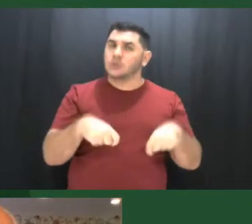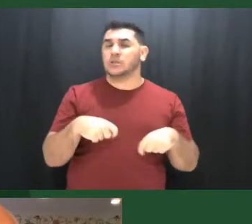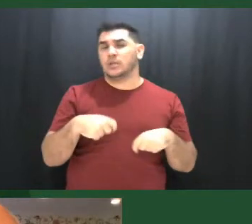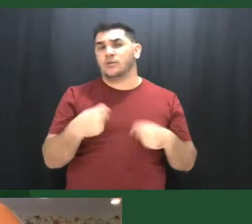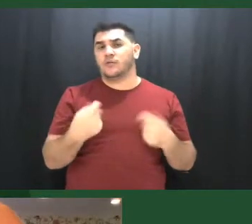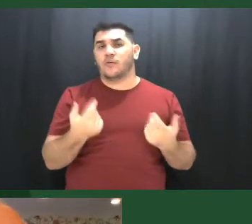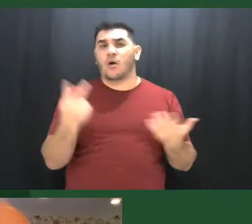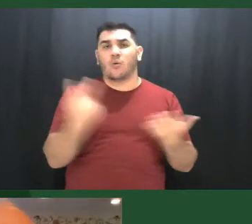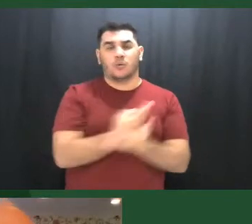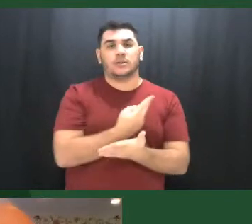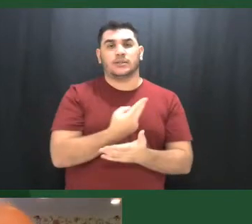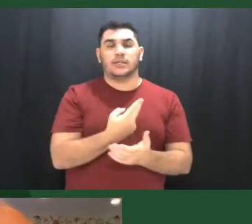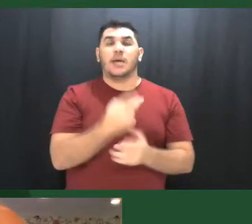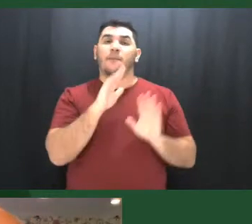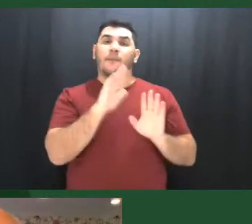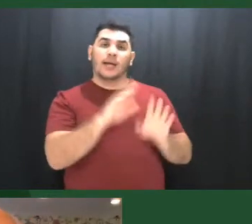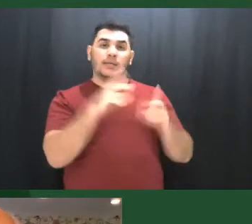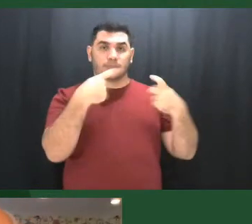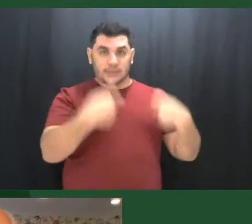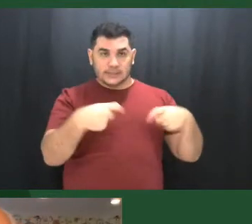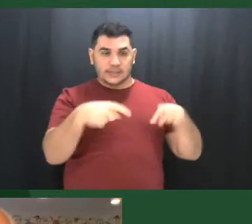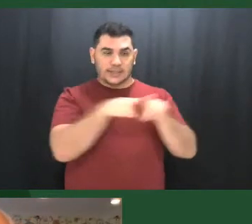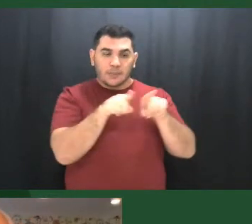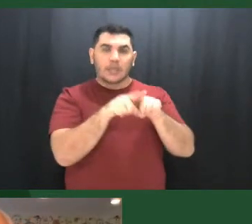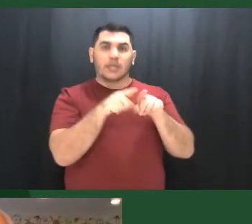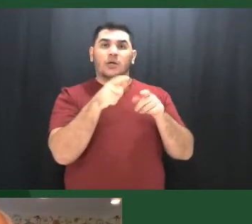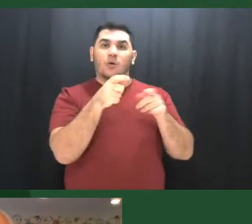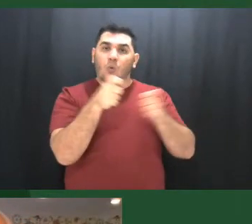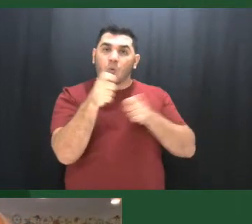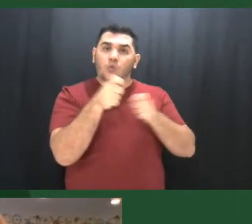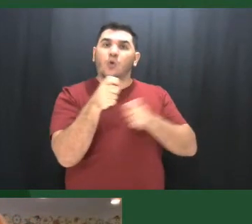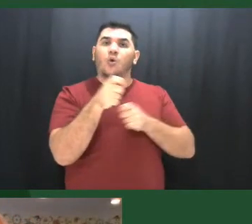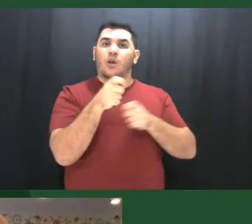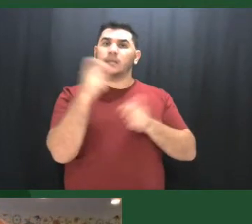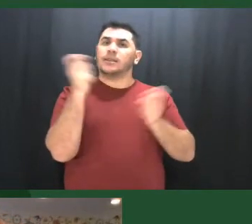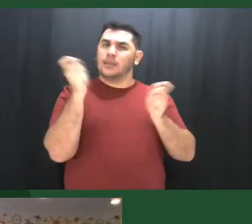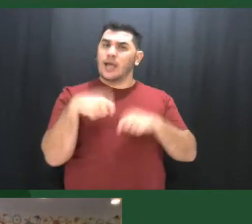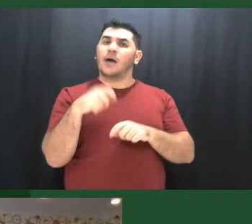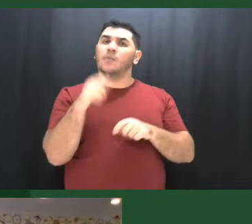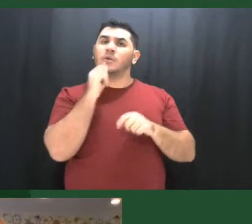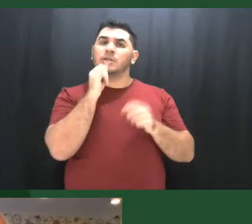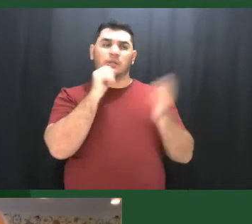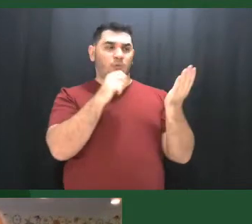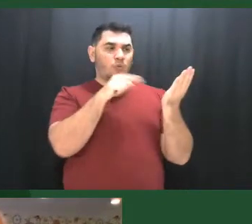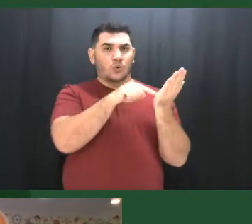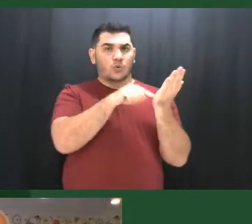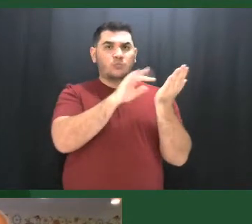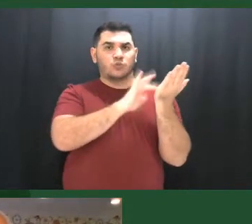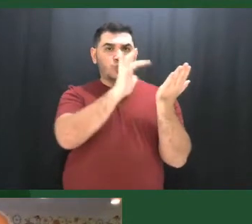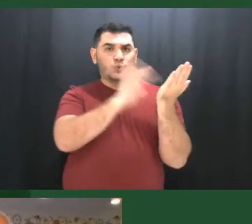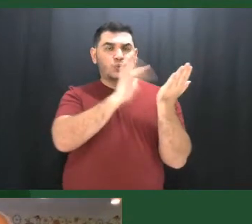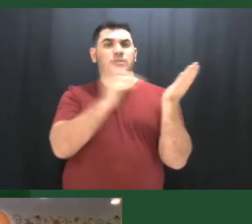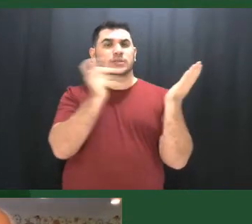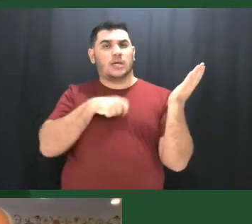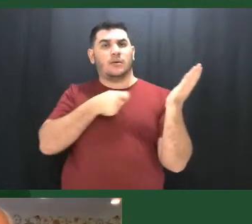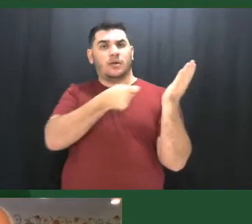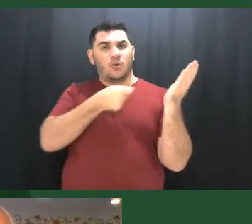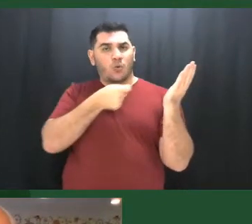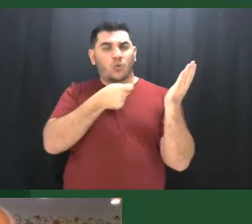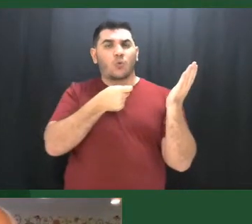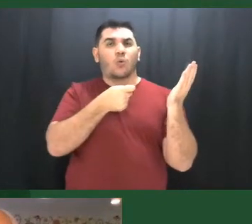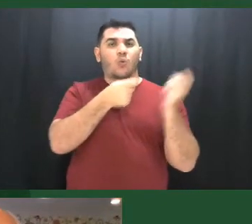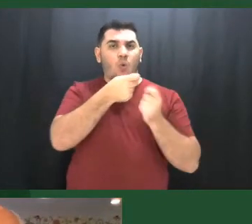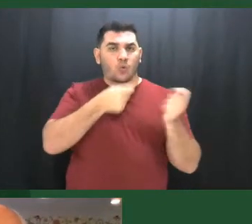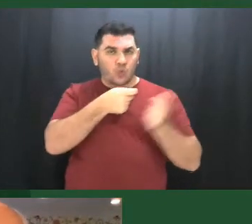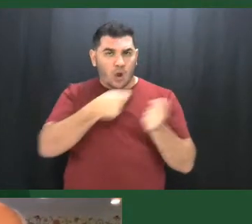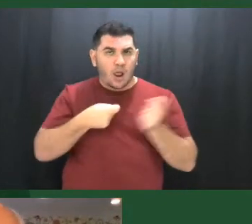these. But you may set out a set of guidelines as to which calls which